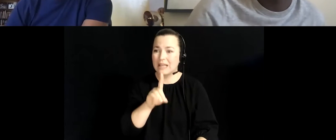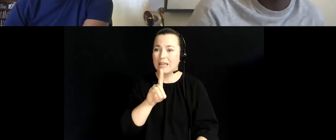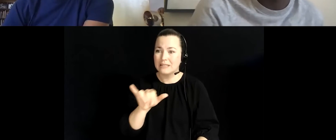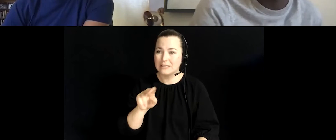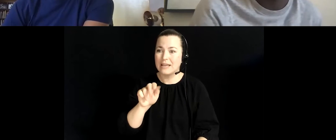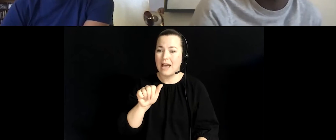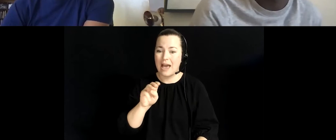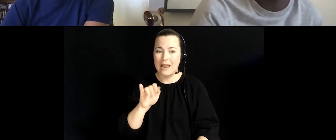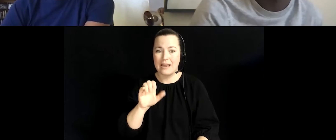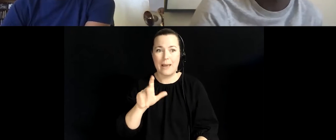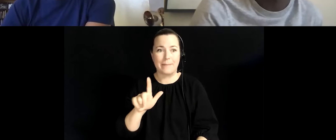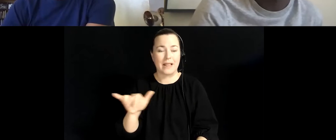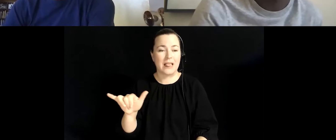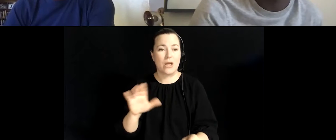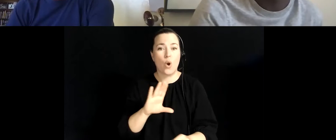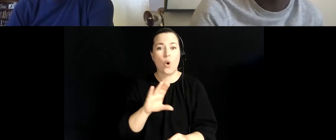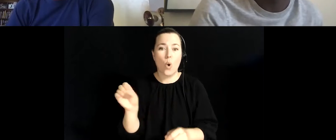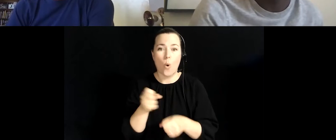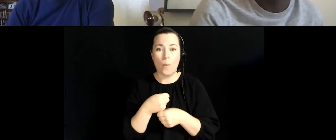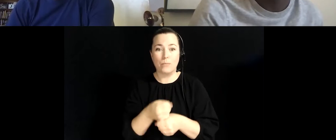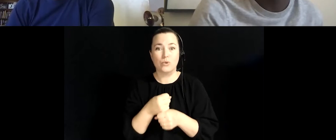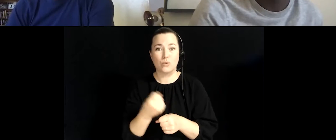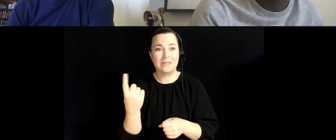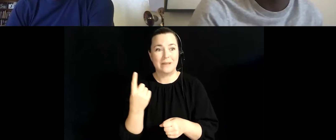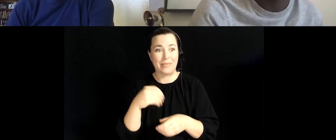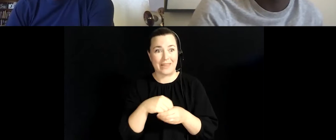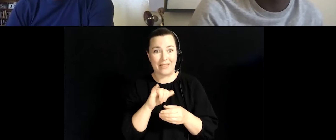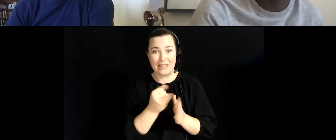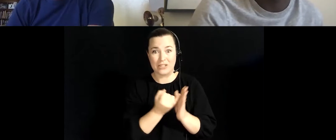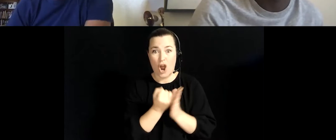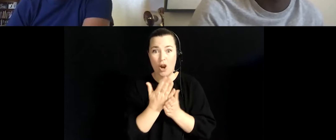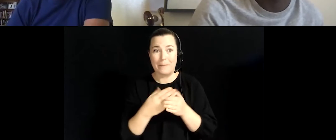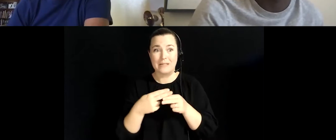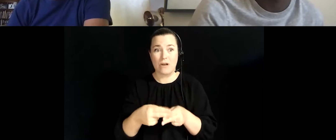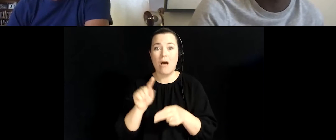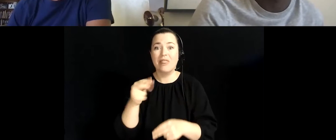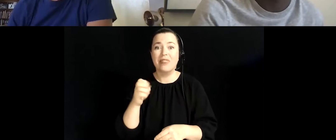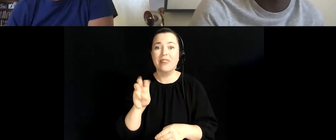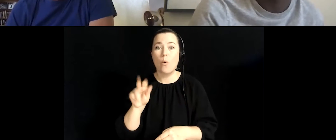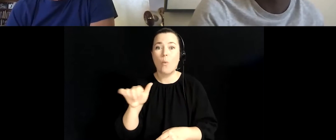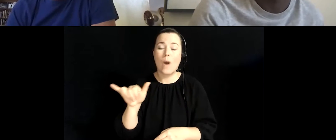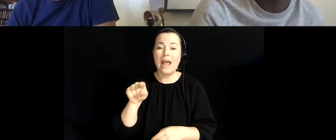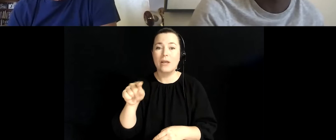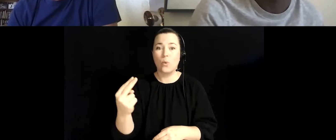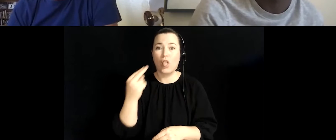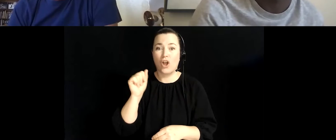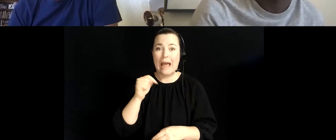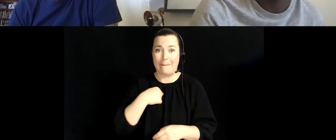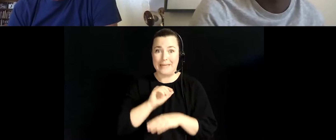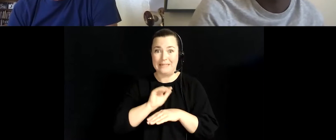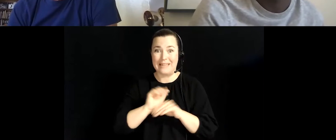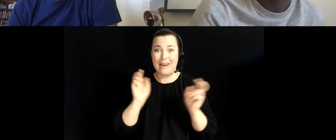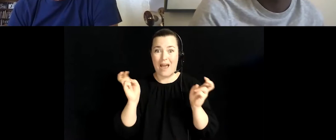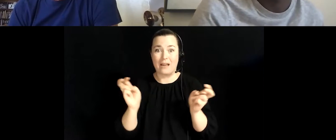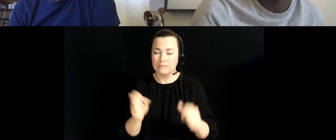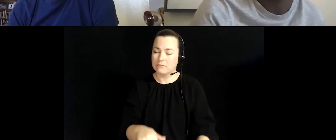something in our piece, The Way You Look at Me Tonight, was really fantastic. And learning, like I said, I've